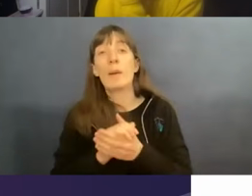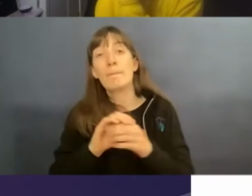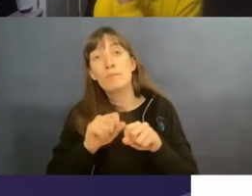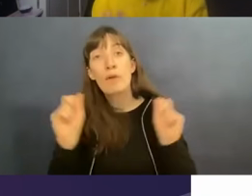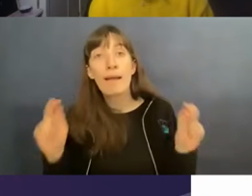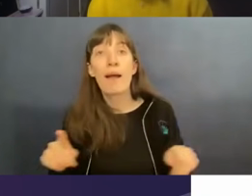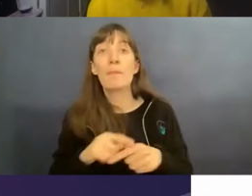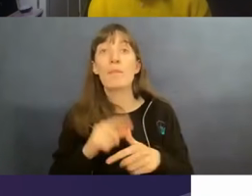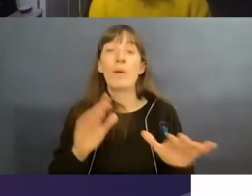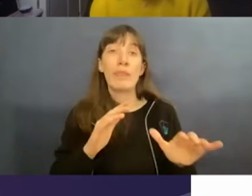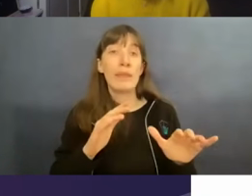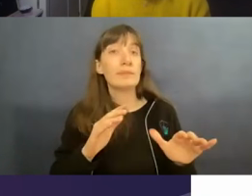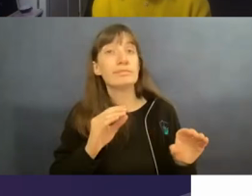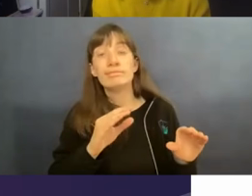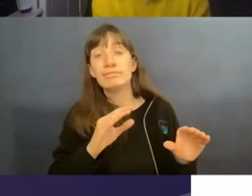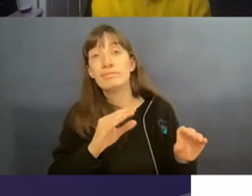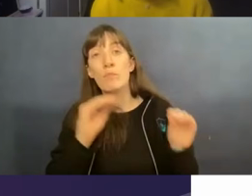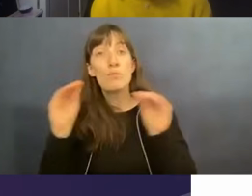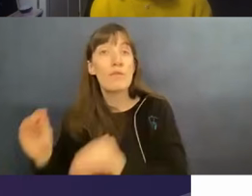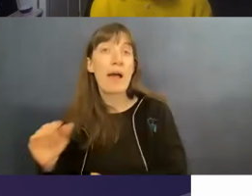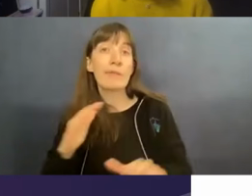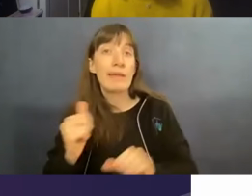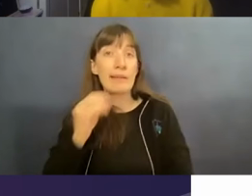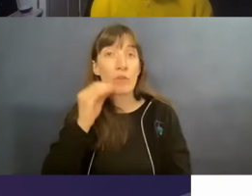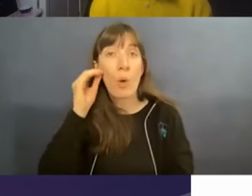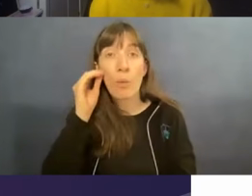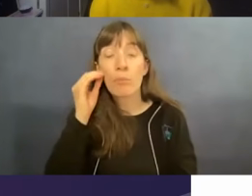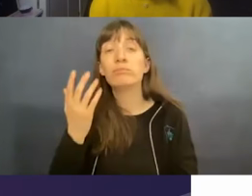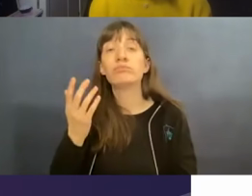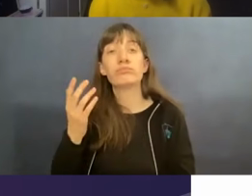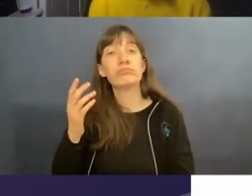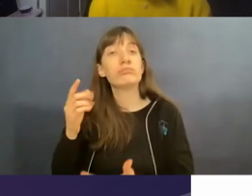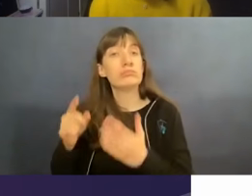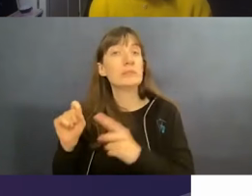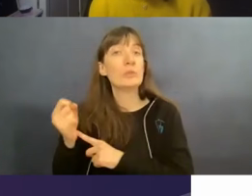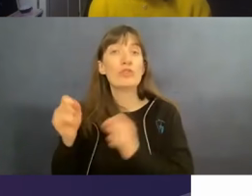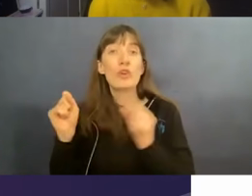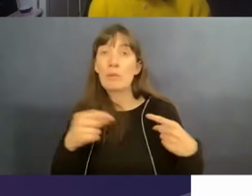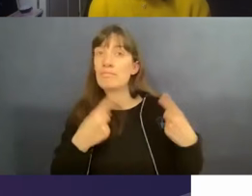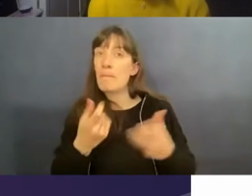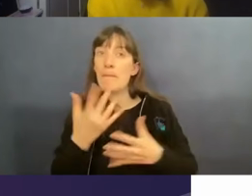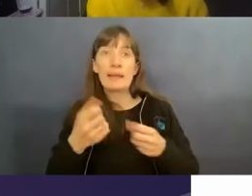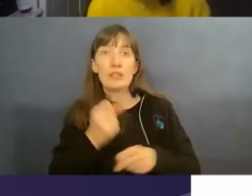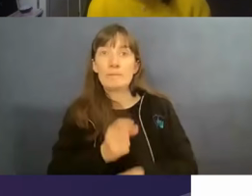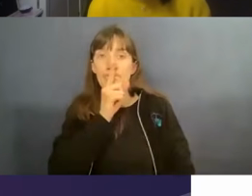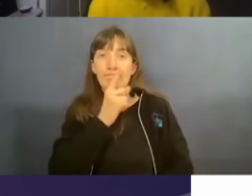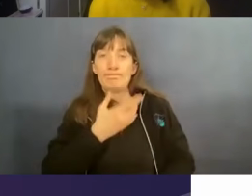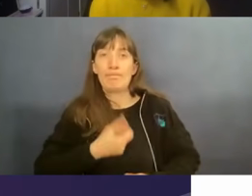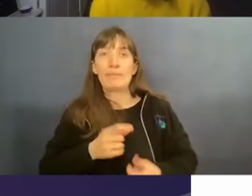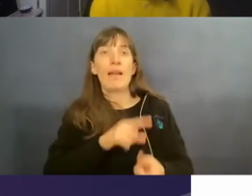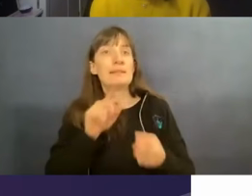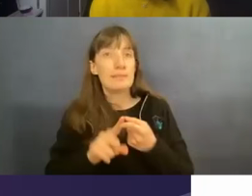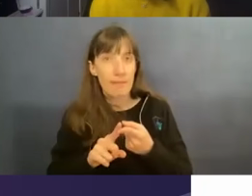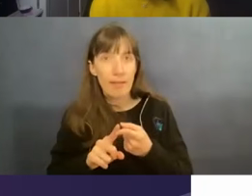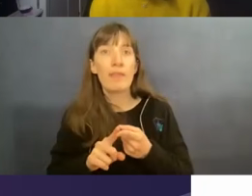they move out or something like that. So those are some instances too where it could be going on for years and they don't tell anyone until that